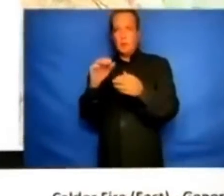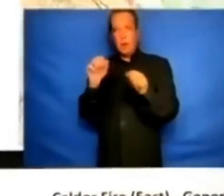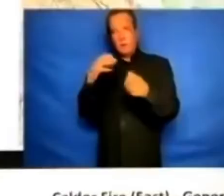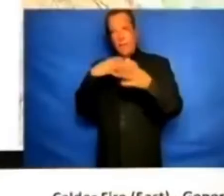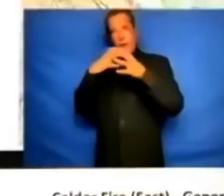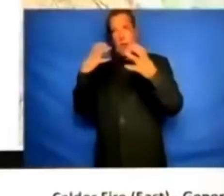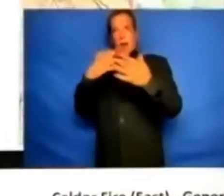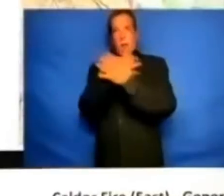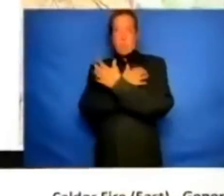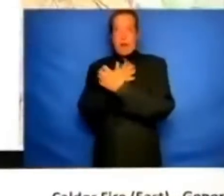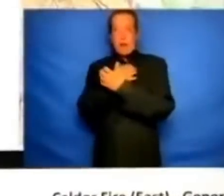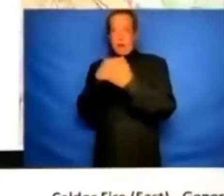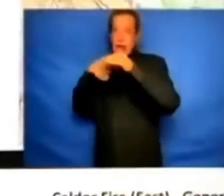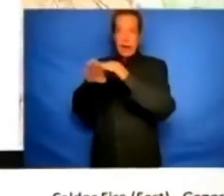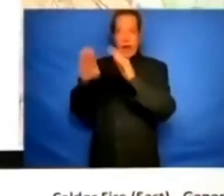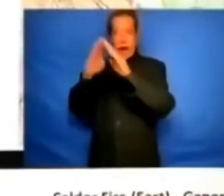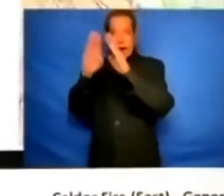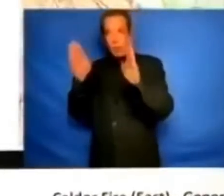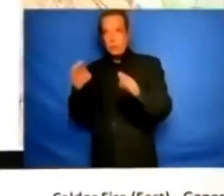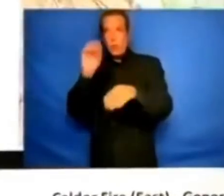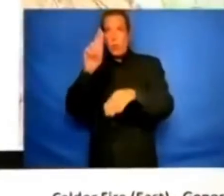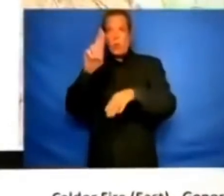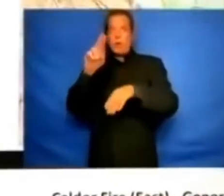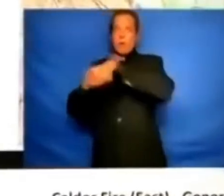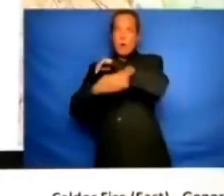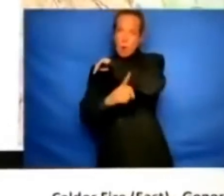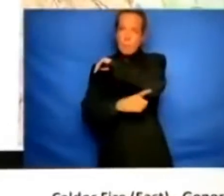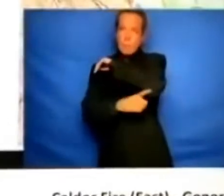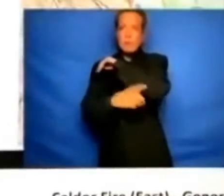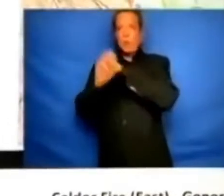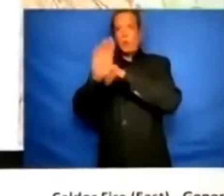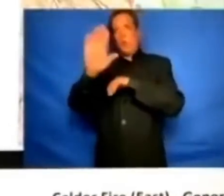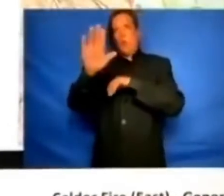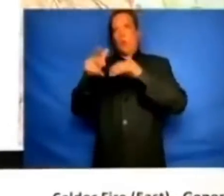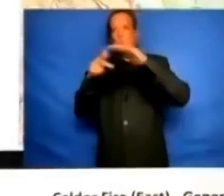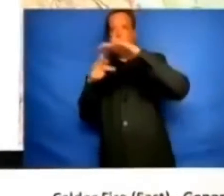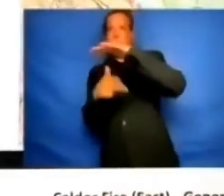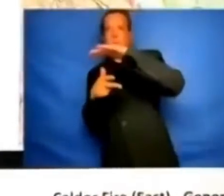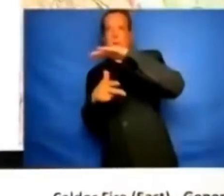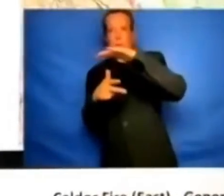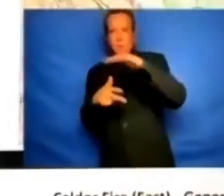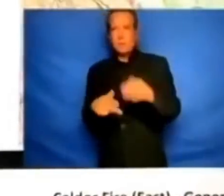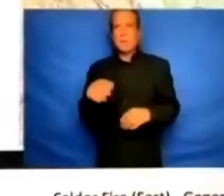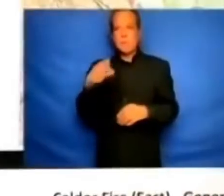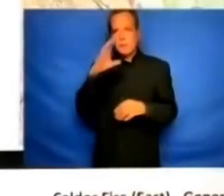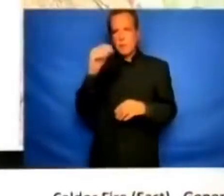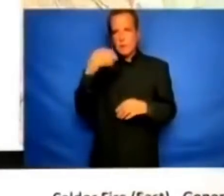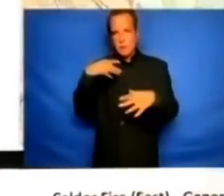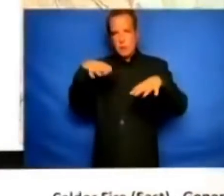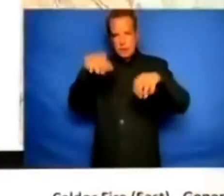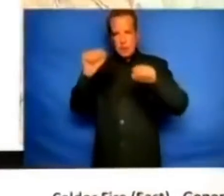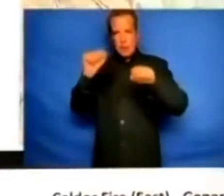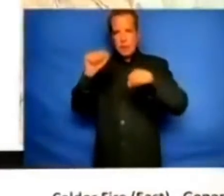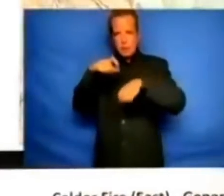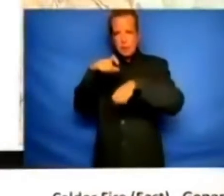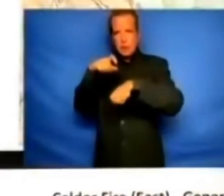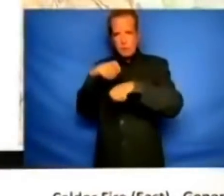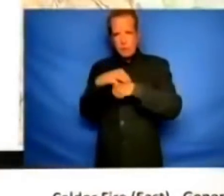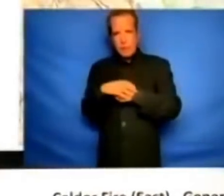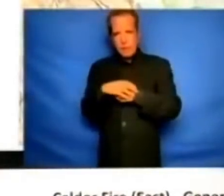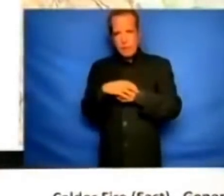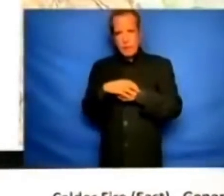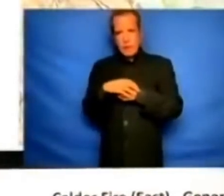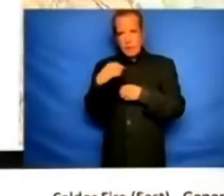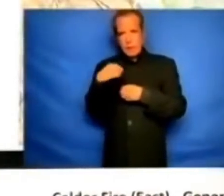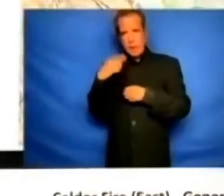house or they're in your garbage or getting into your garage. So I do want to take a minute, sorry, but I think I